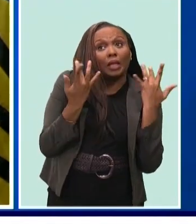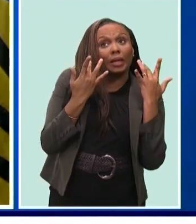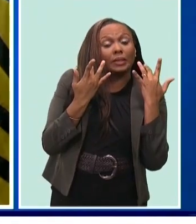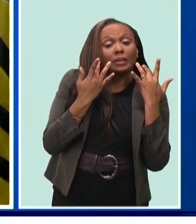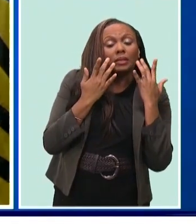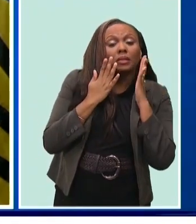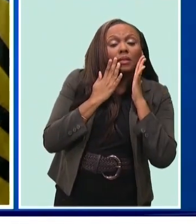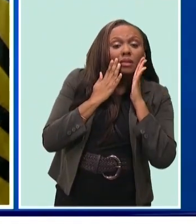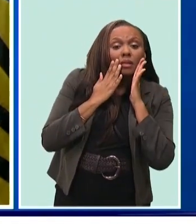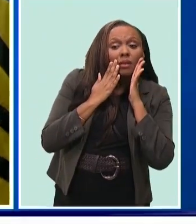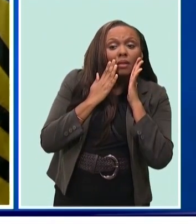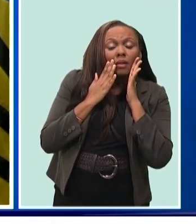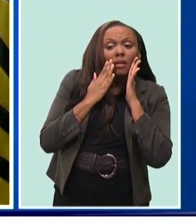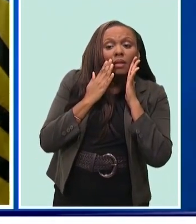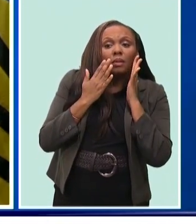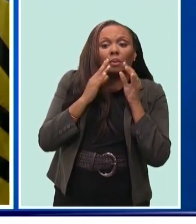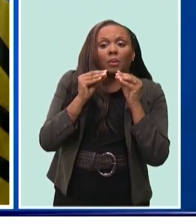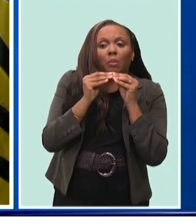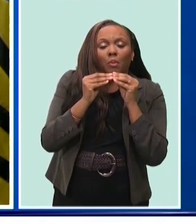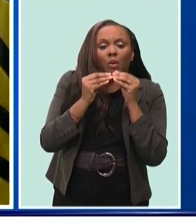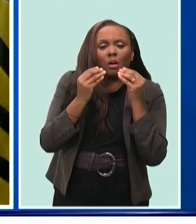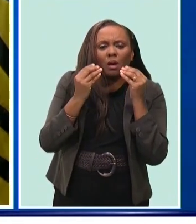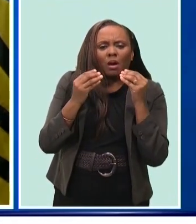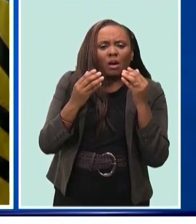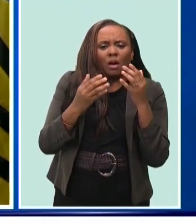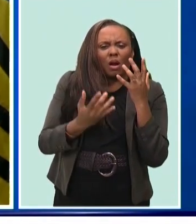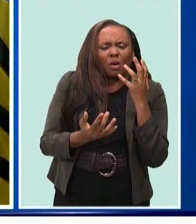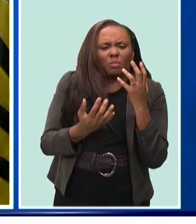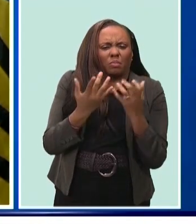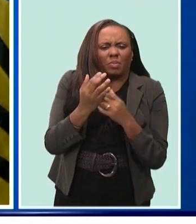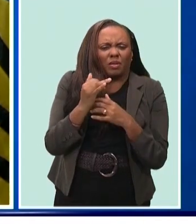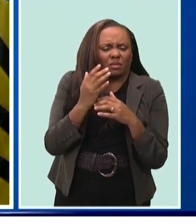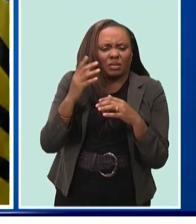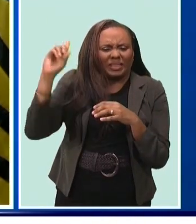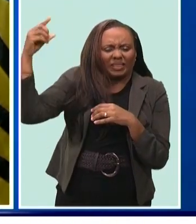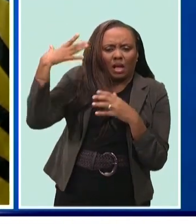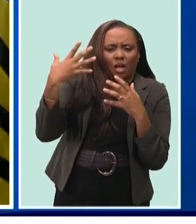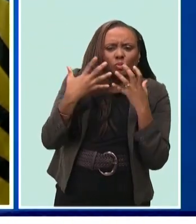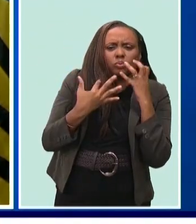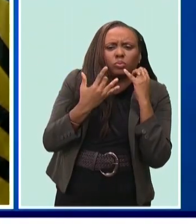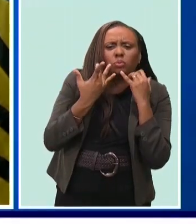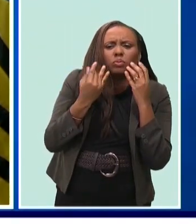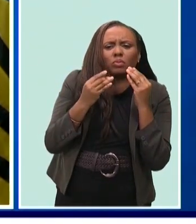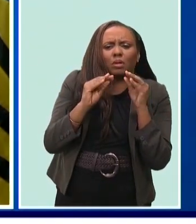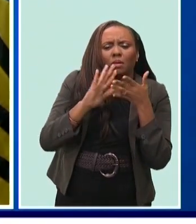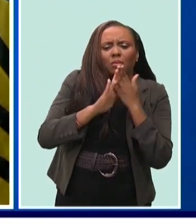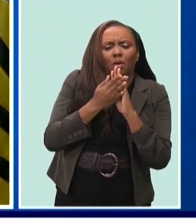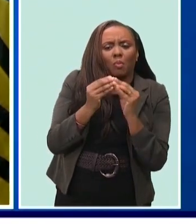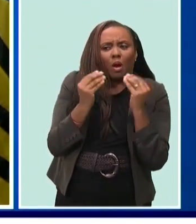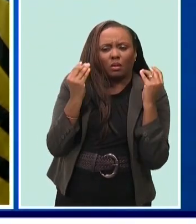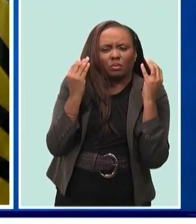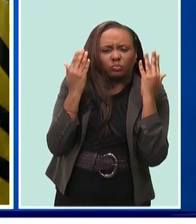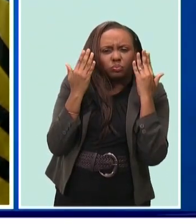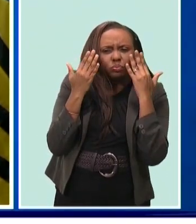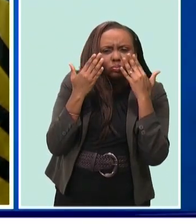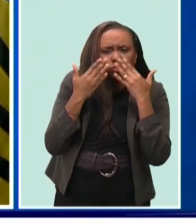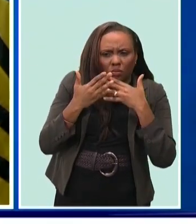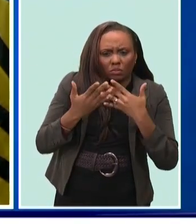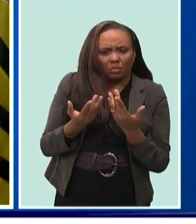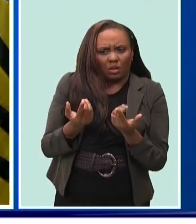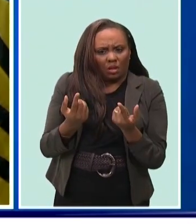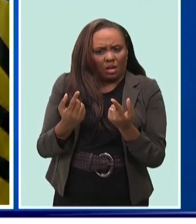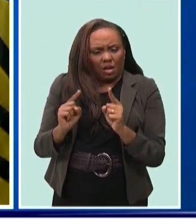they tend to burn much more than they can tan, and that goes in sequence and in variation from